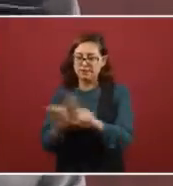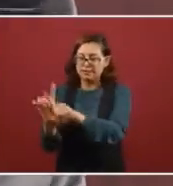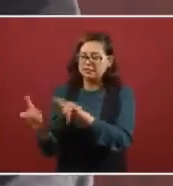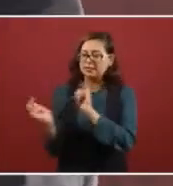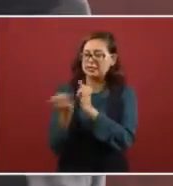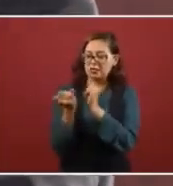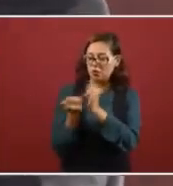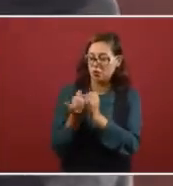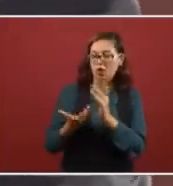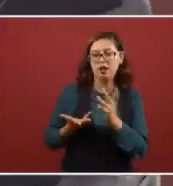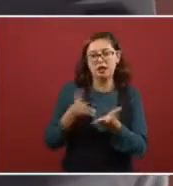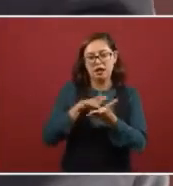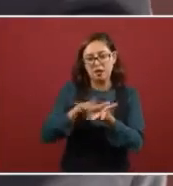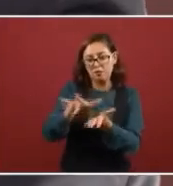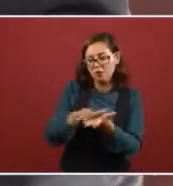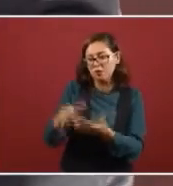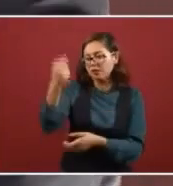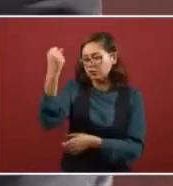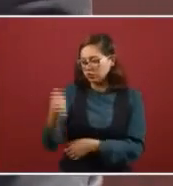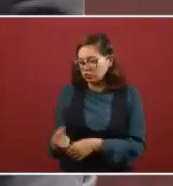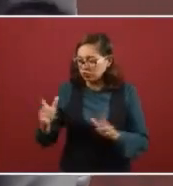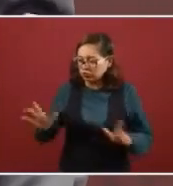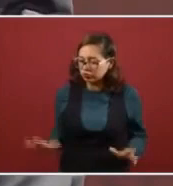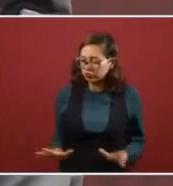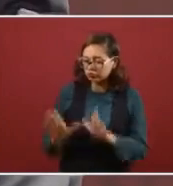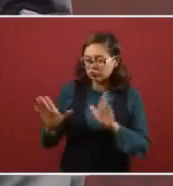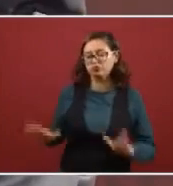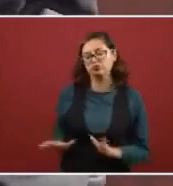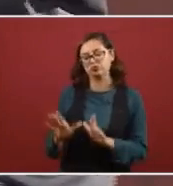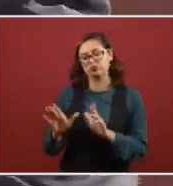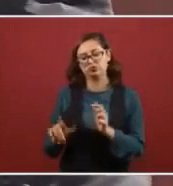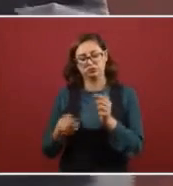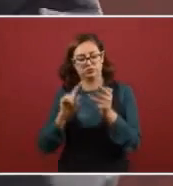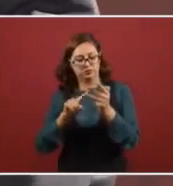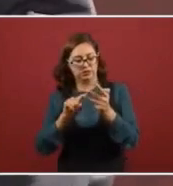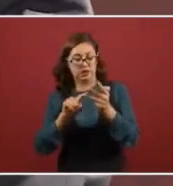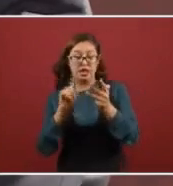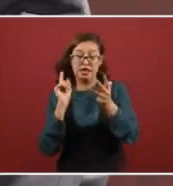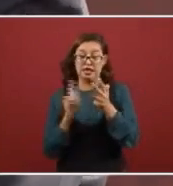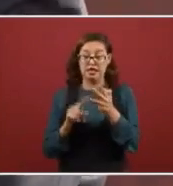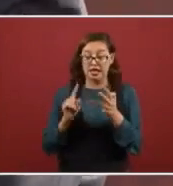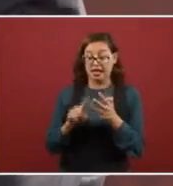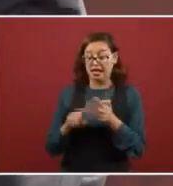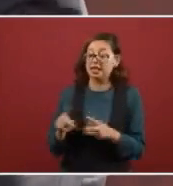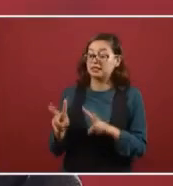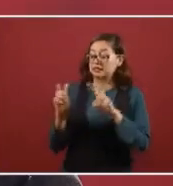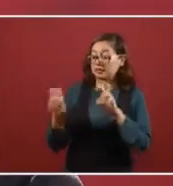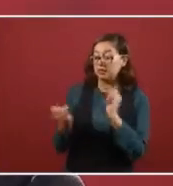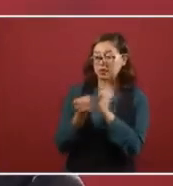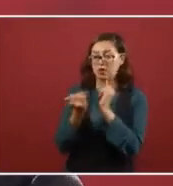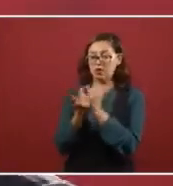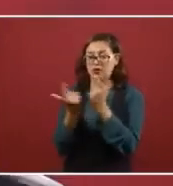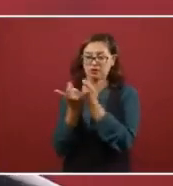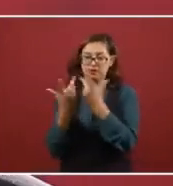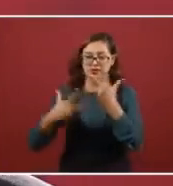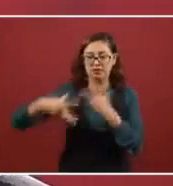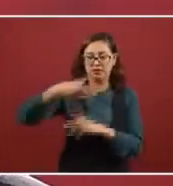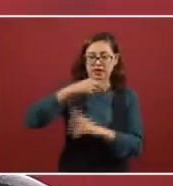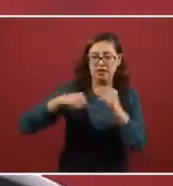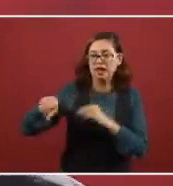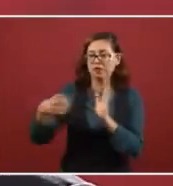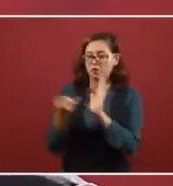reduction of taxes. Para el asunto There's other de los recursos, incentives, también hay otras and iniciativas also que han regarding participado en la unidad resources